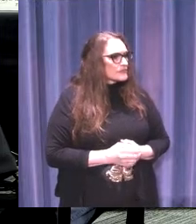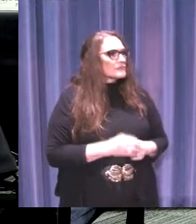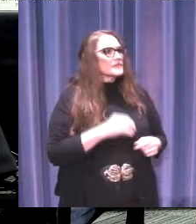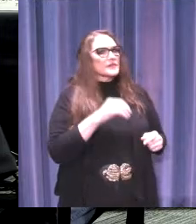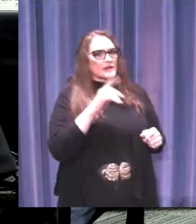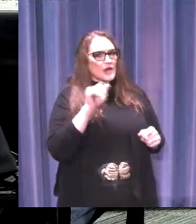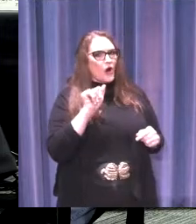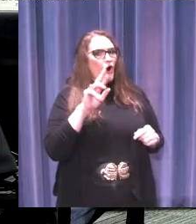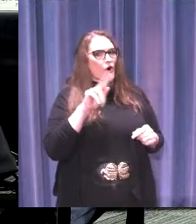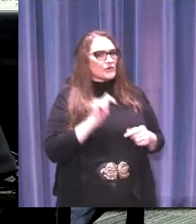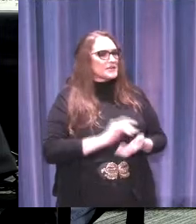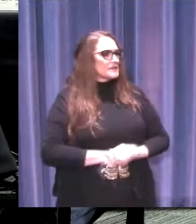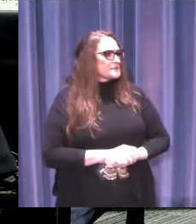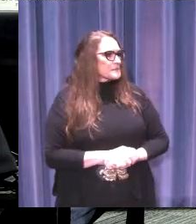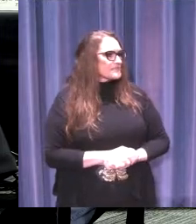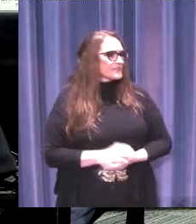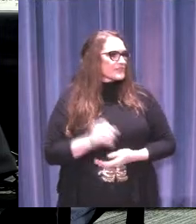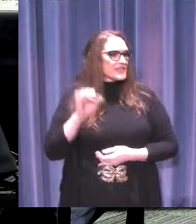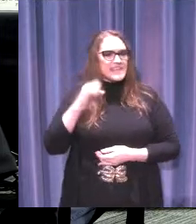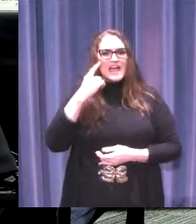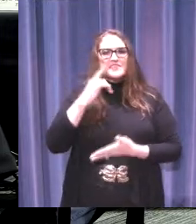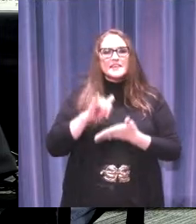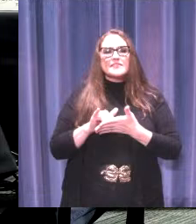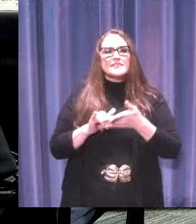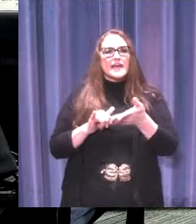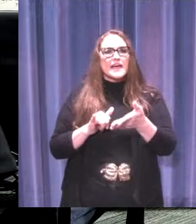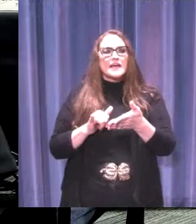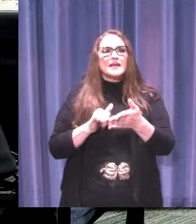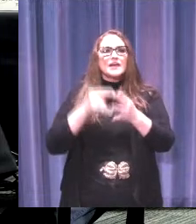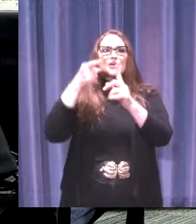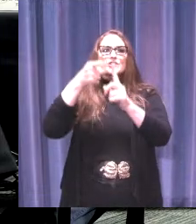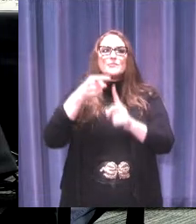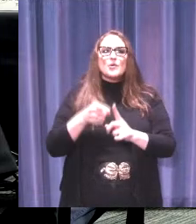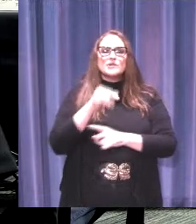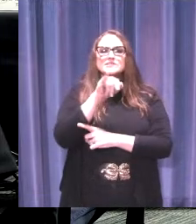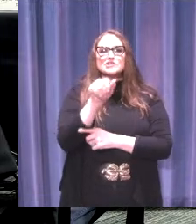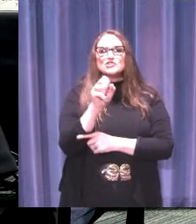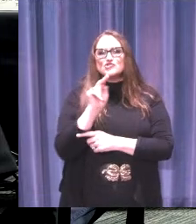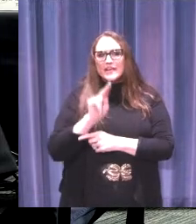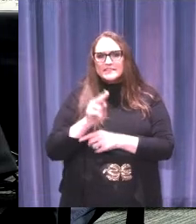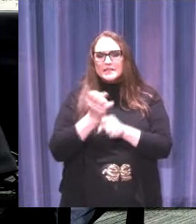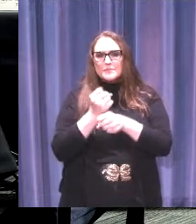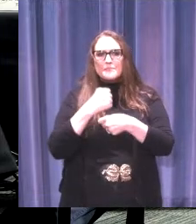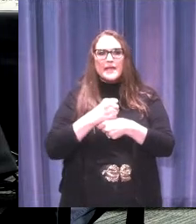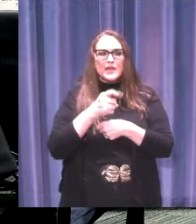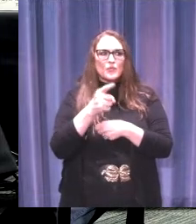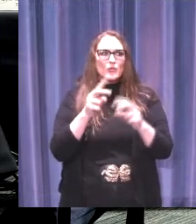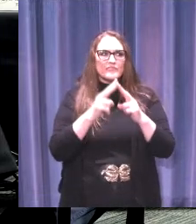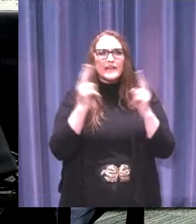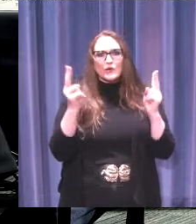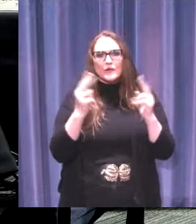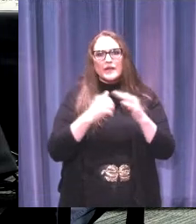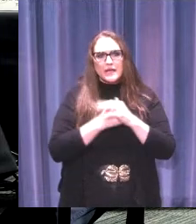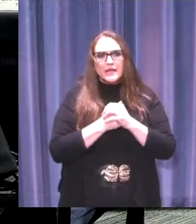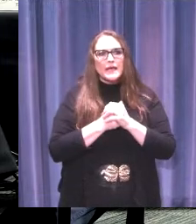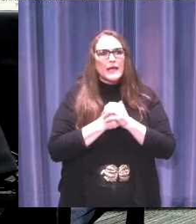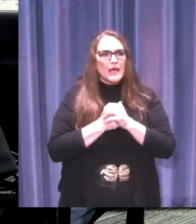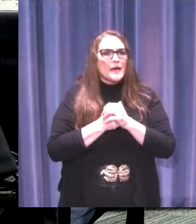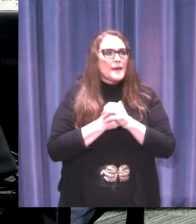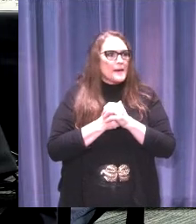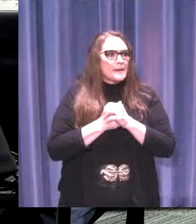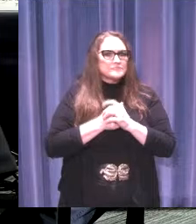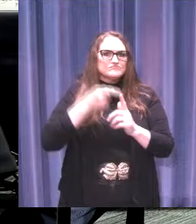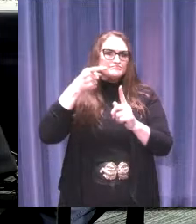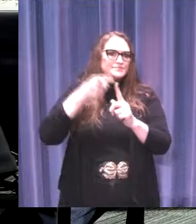Yes, Art? Yeah, I think the points that Jason made were very